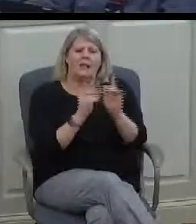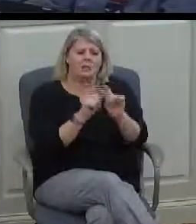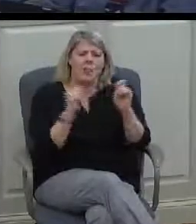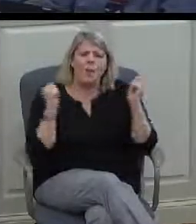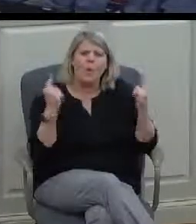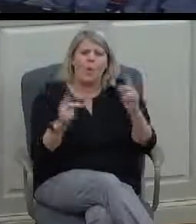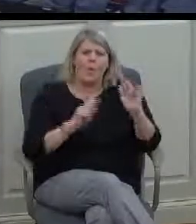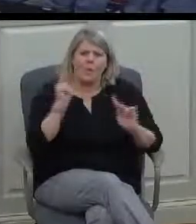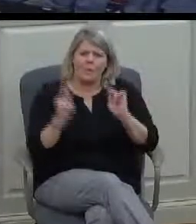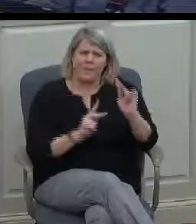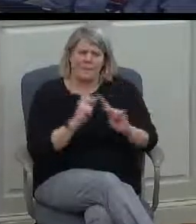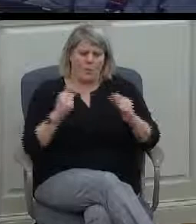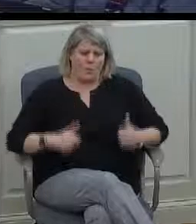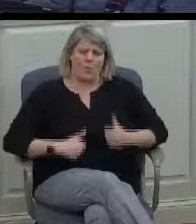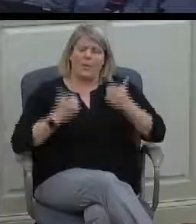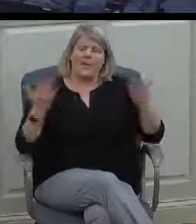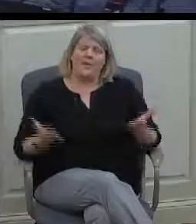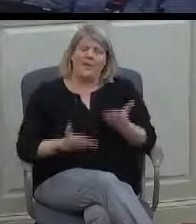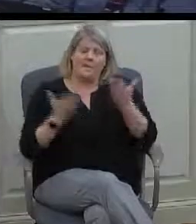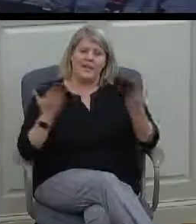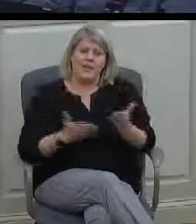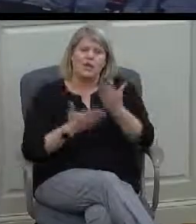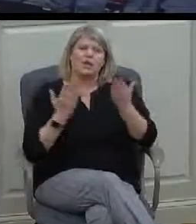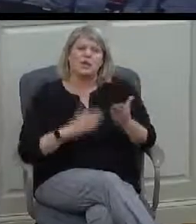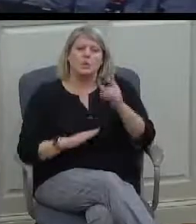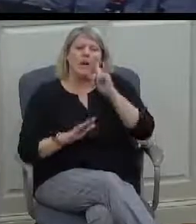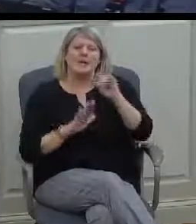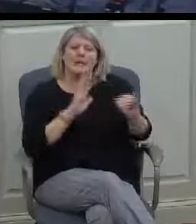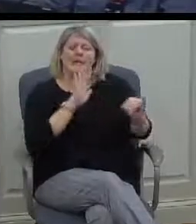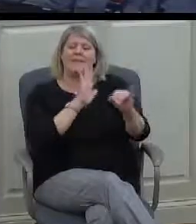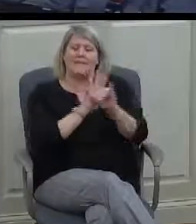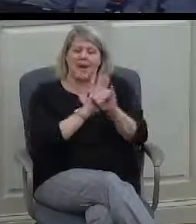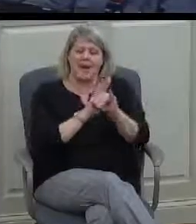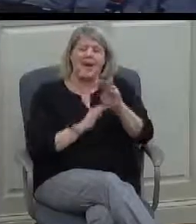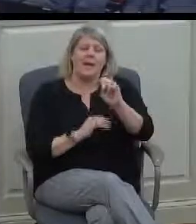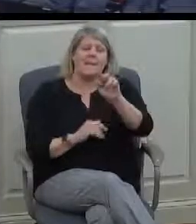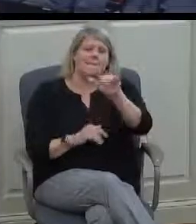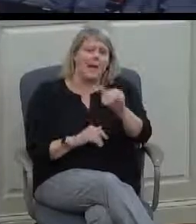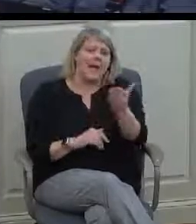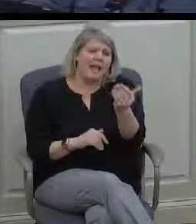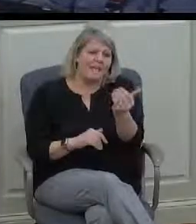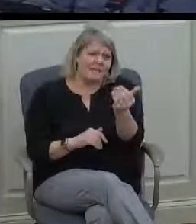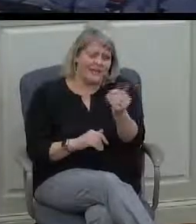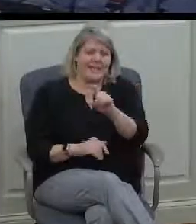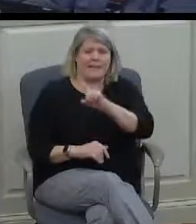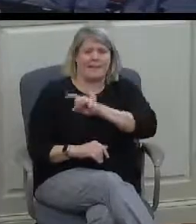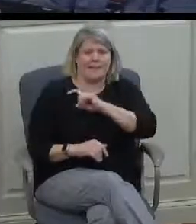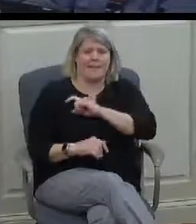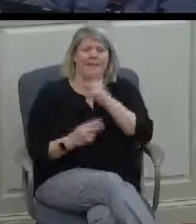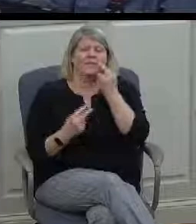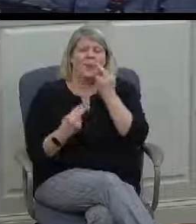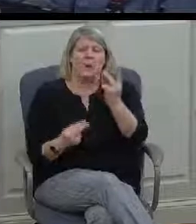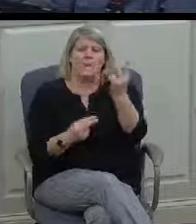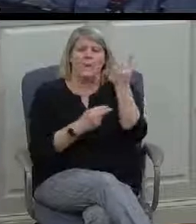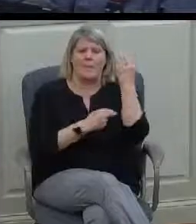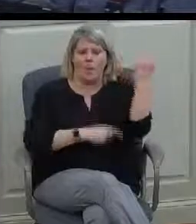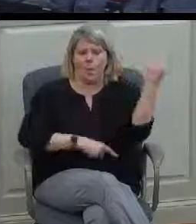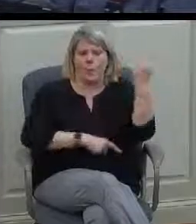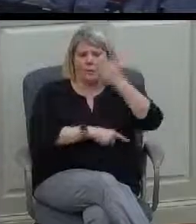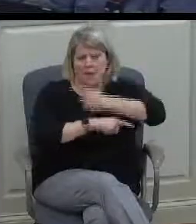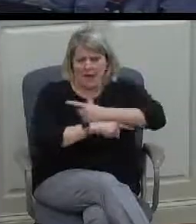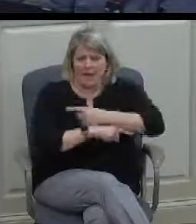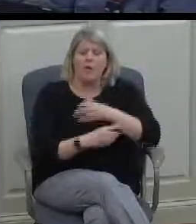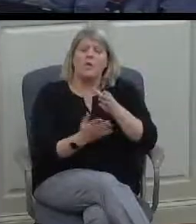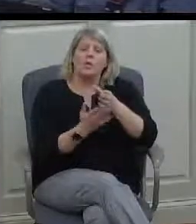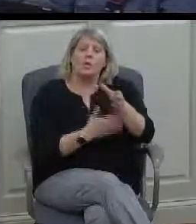to observe May 15th as Peace Officers Memorial Day in honor of those law enforcement officers who,